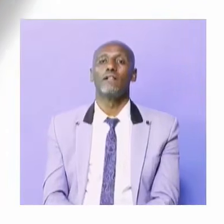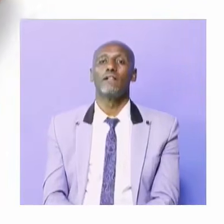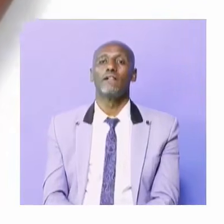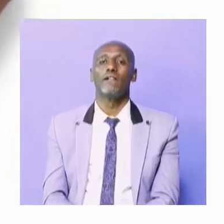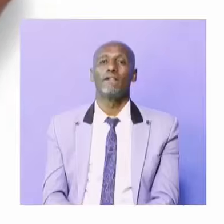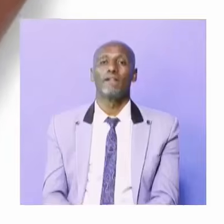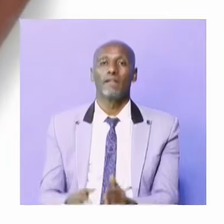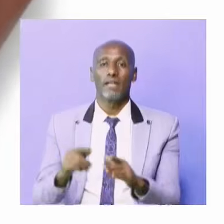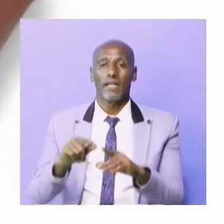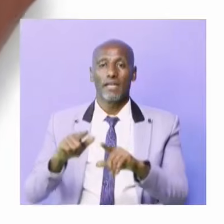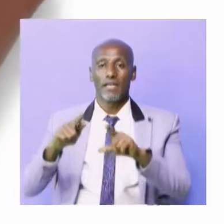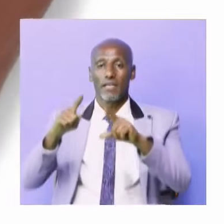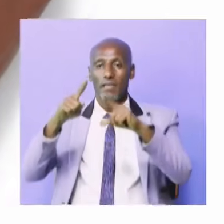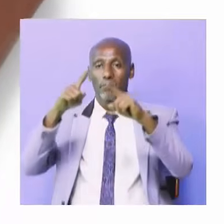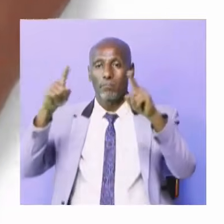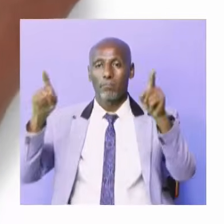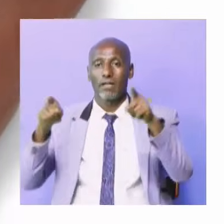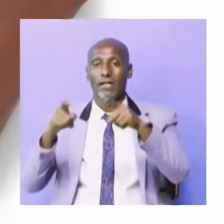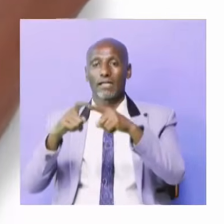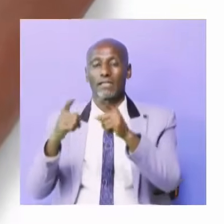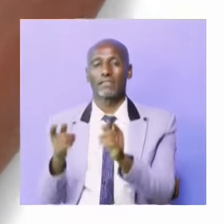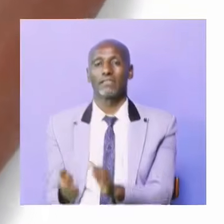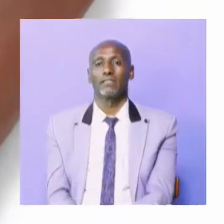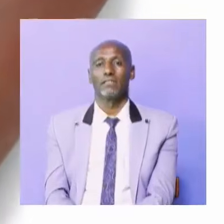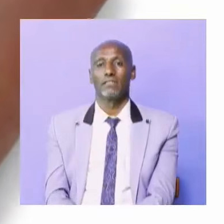in bracket